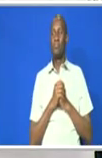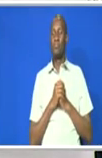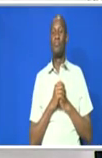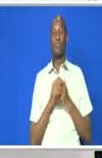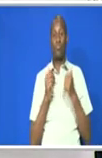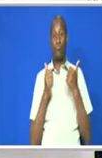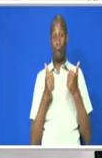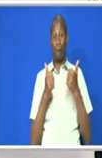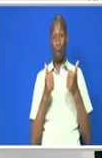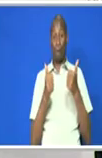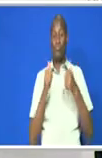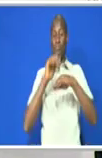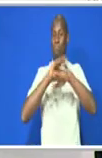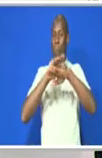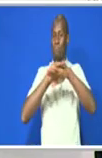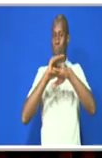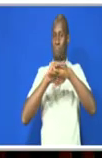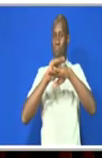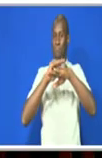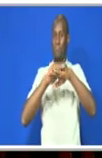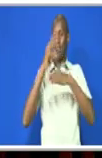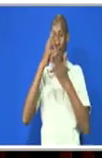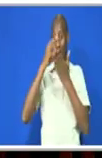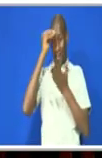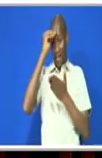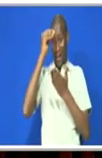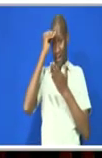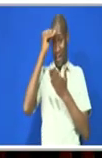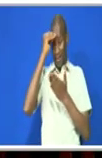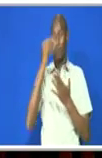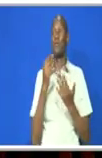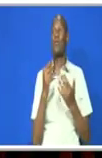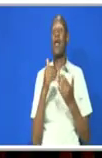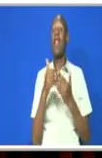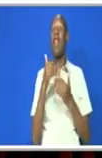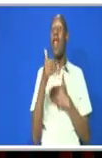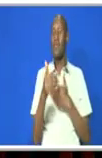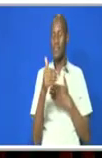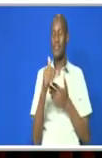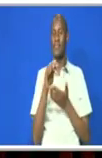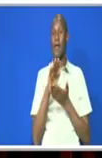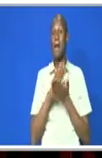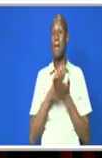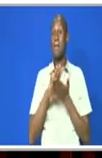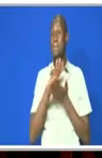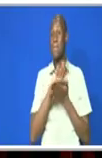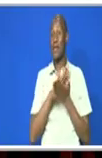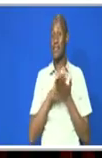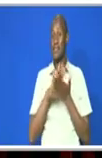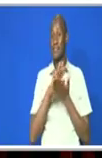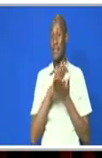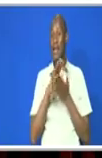Well done, Lana. Next, we are going to use basic